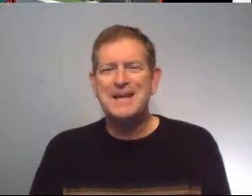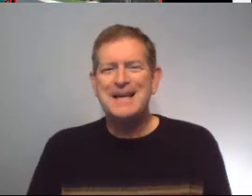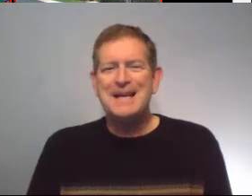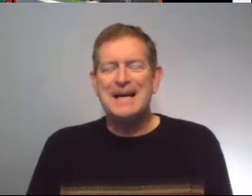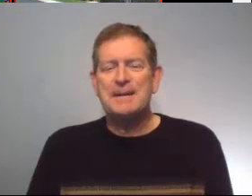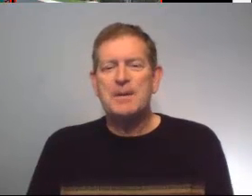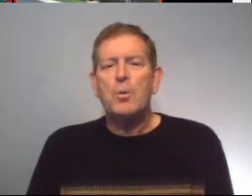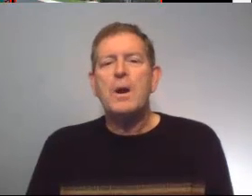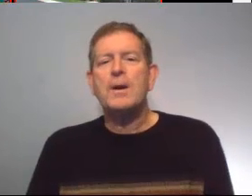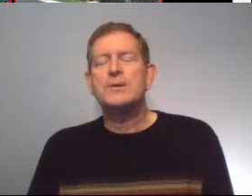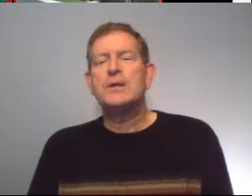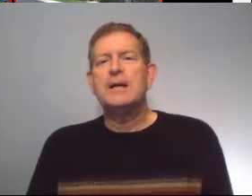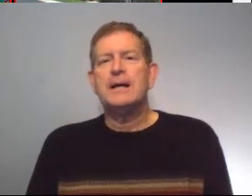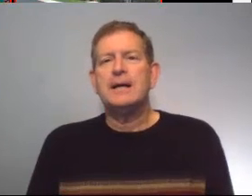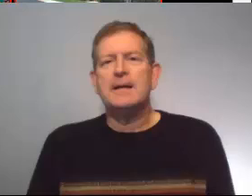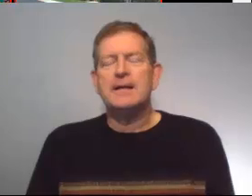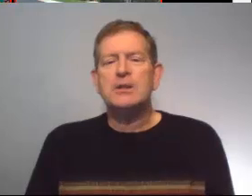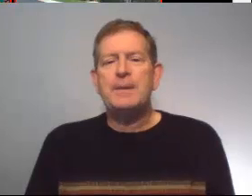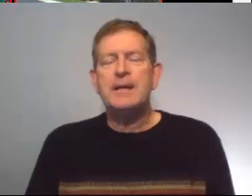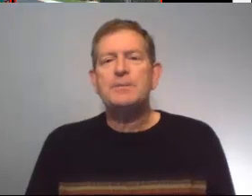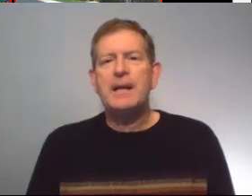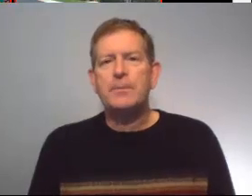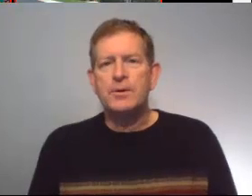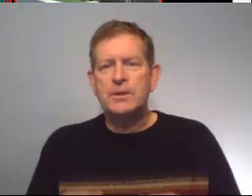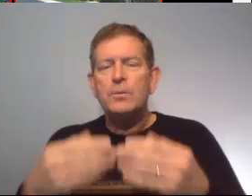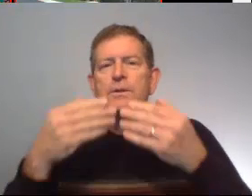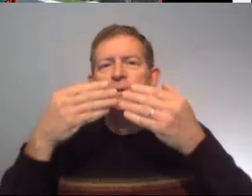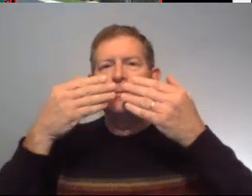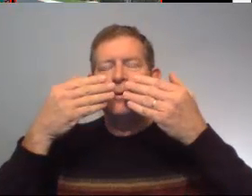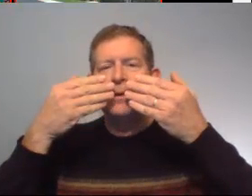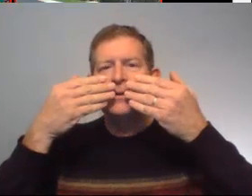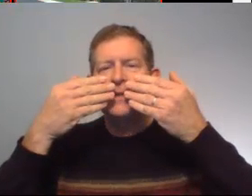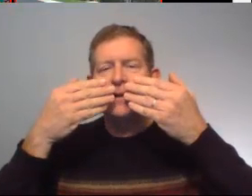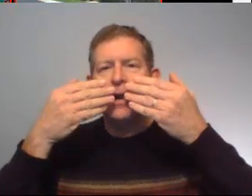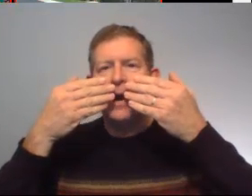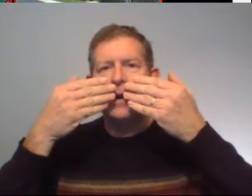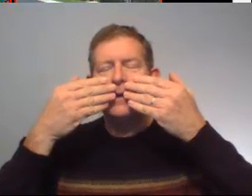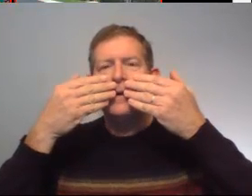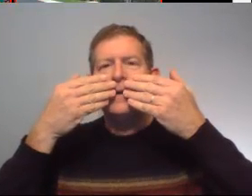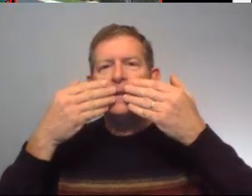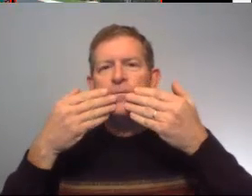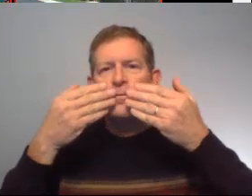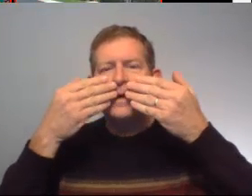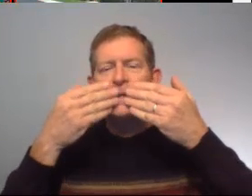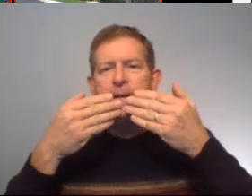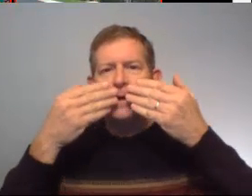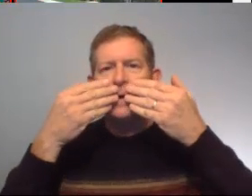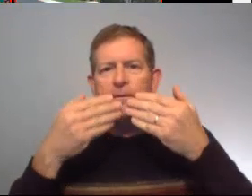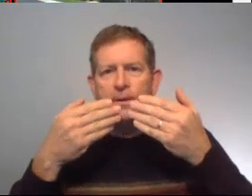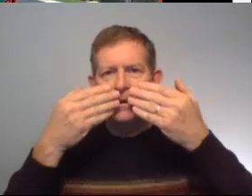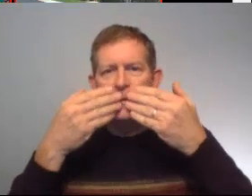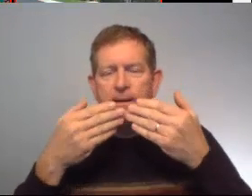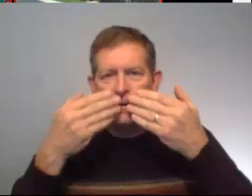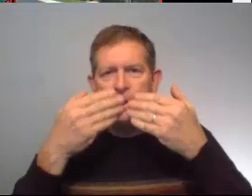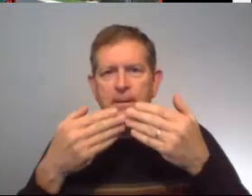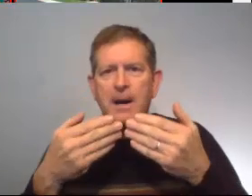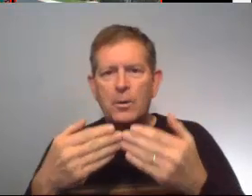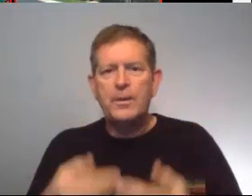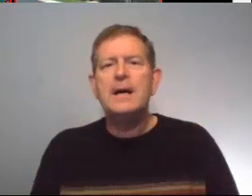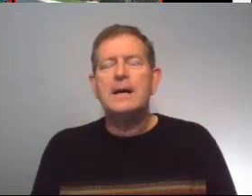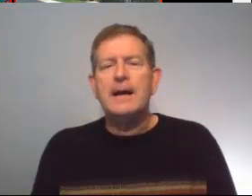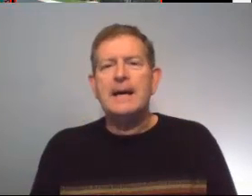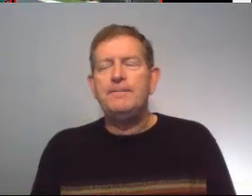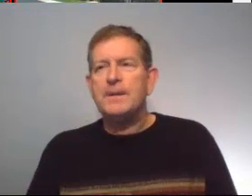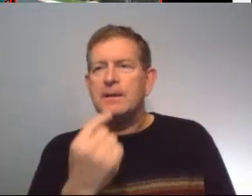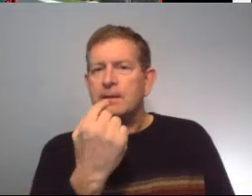radio. Whereas a Hispanic person will pronounce the letter R in the front of the